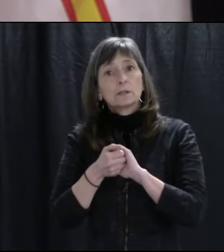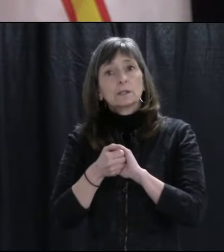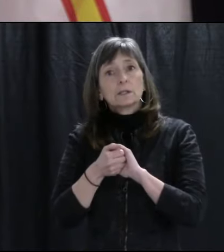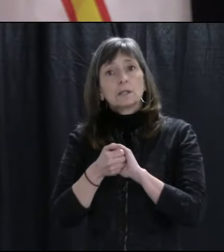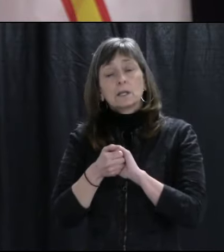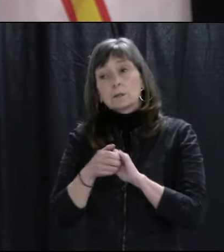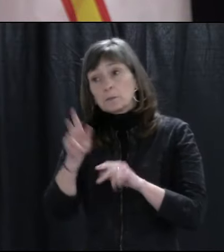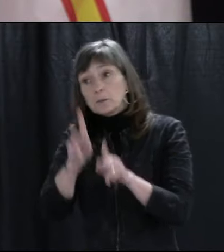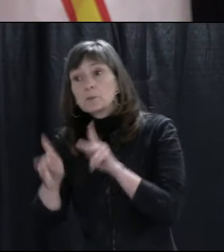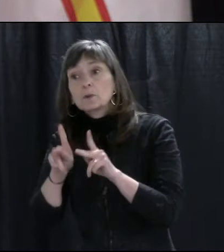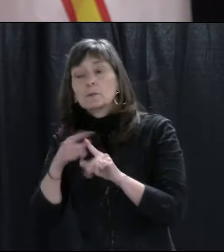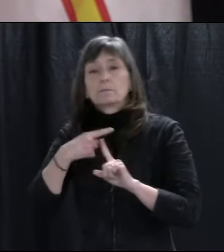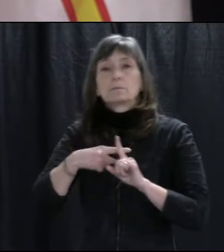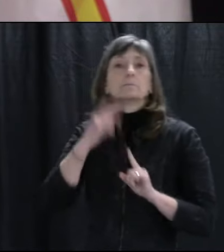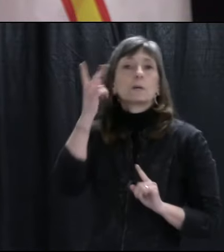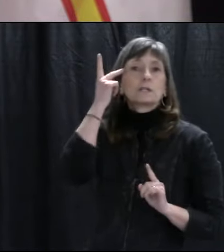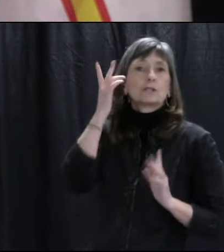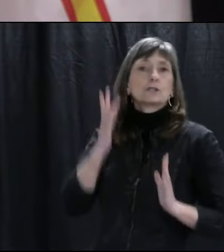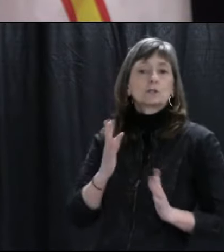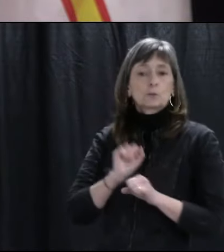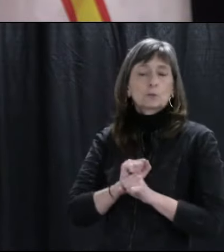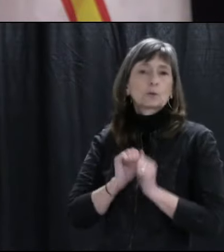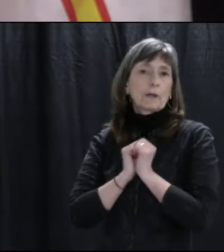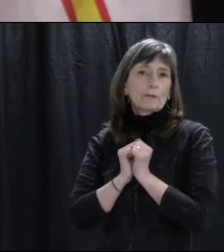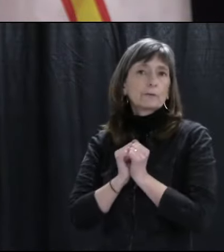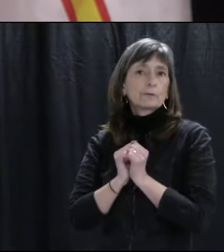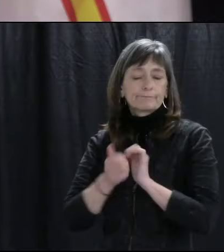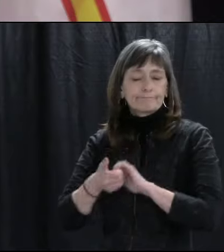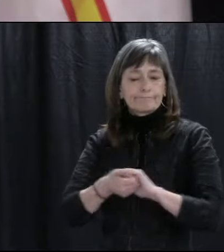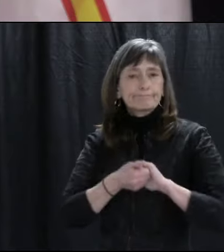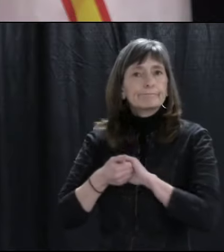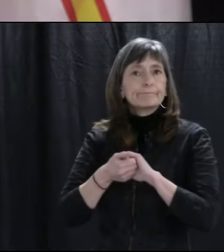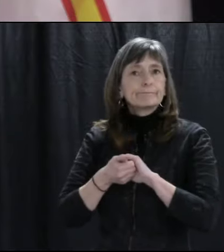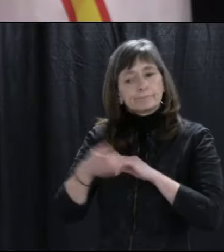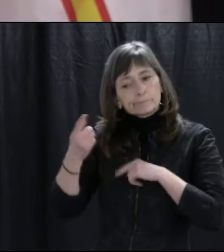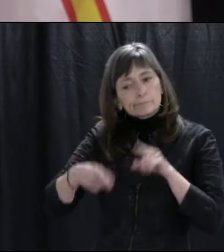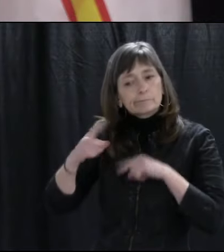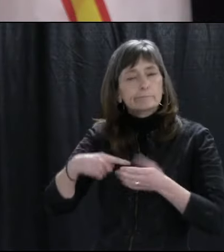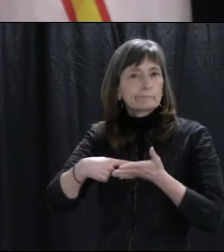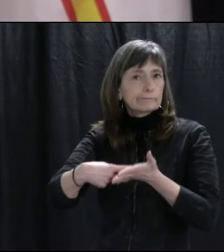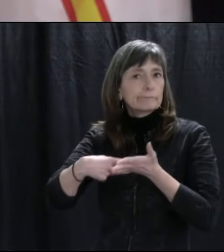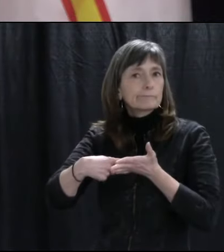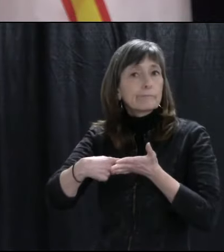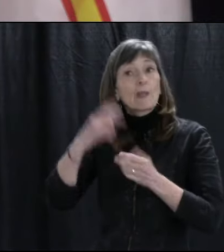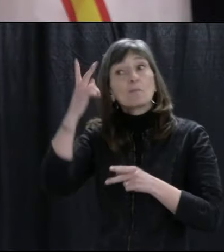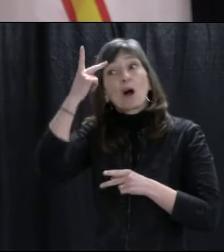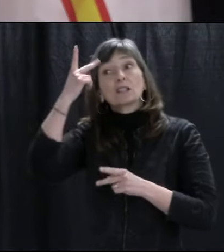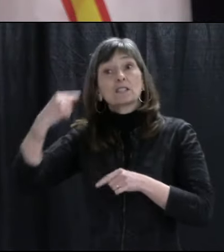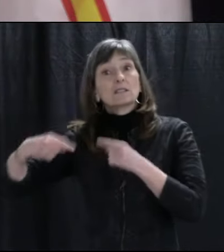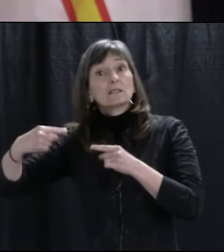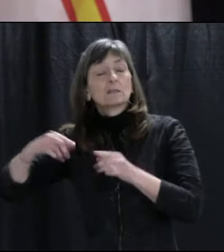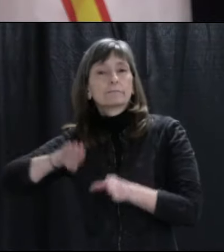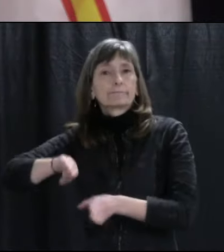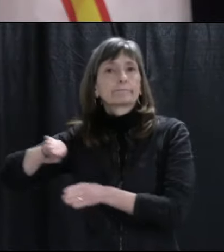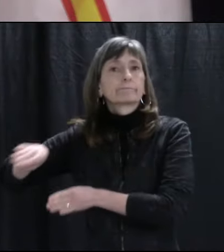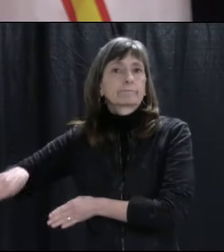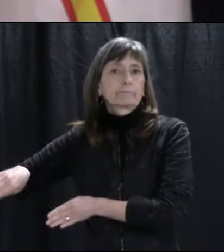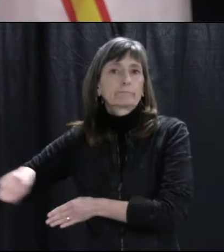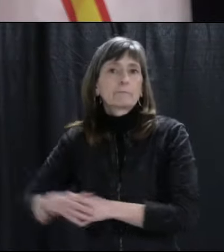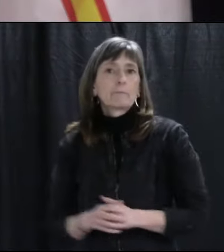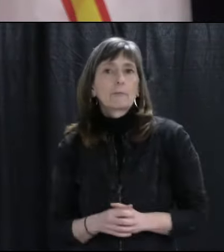significant legislation. Collaboration is at the forefront. Politics is put aside. So I want to thank our